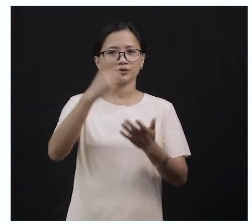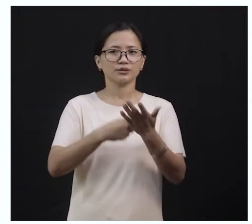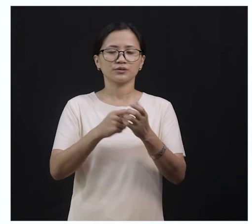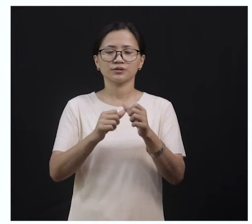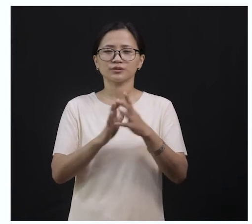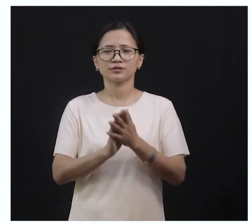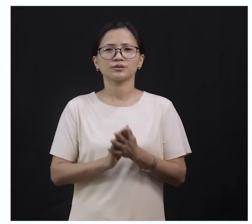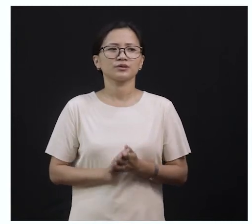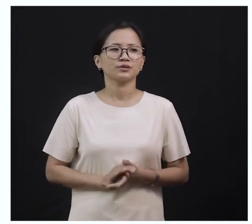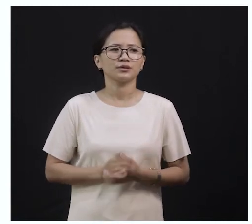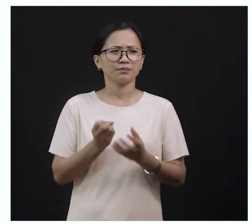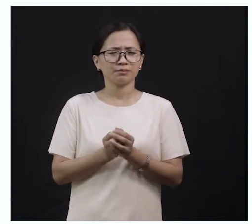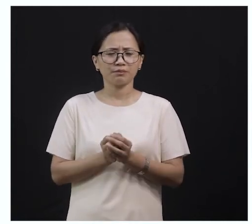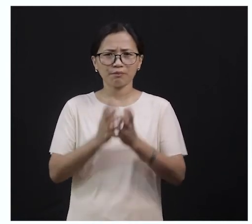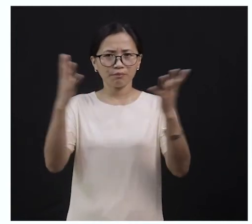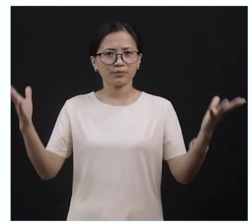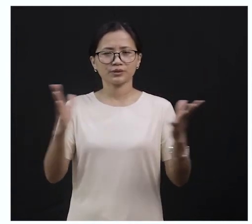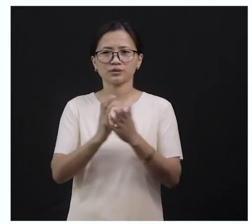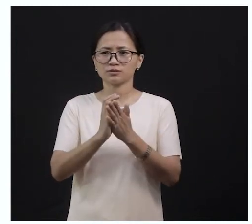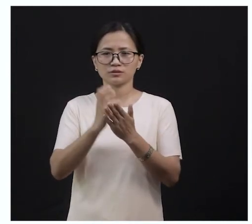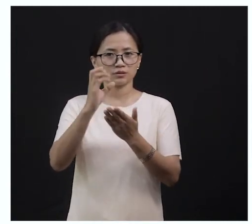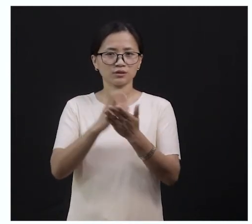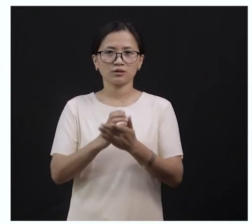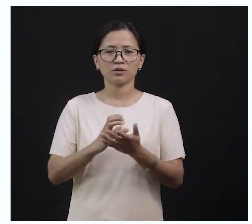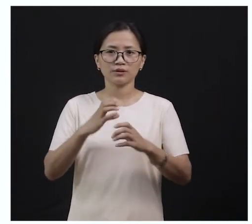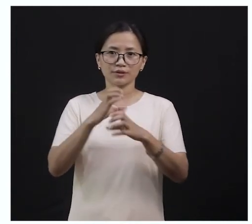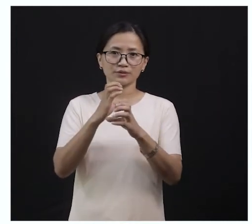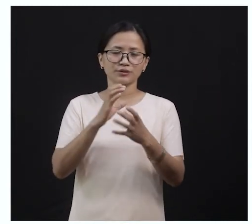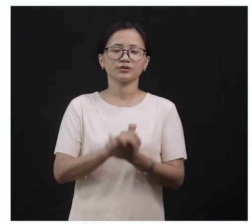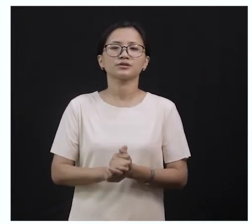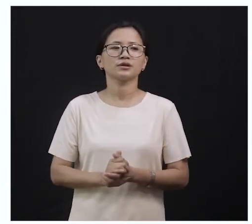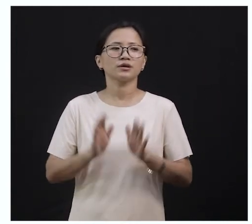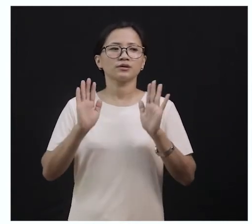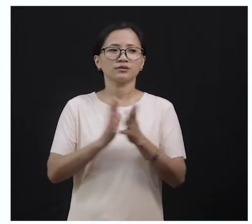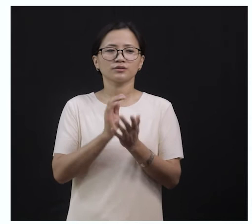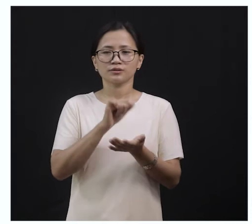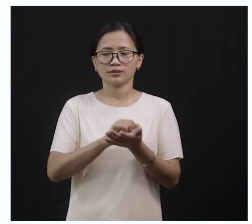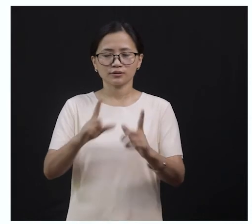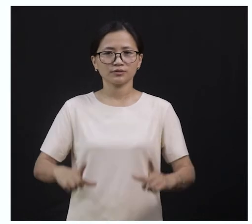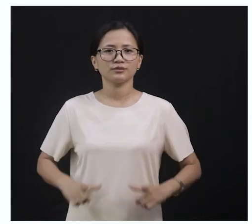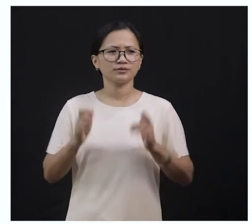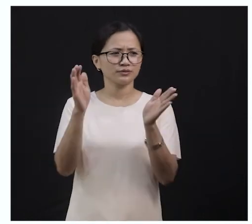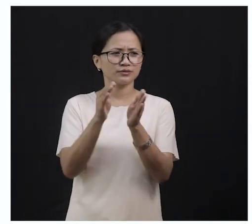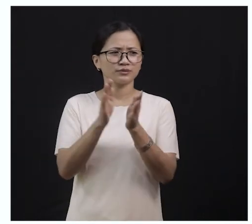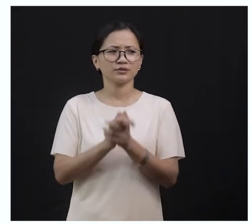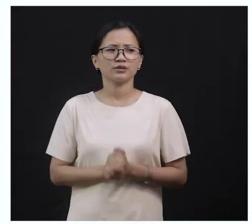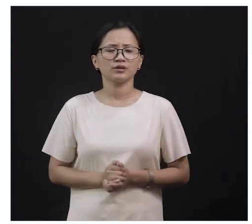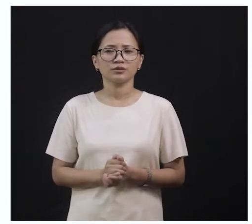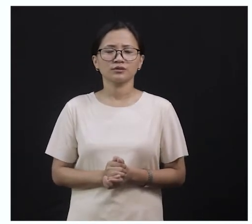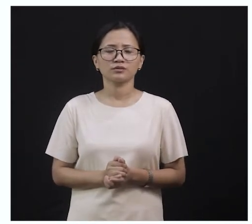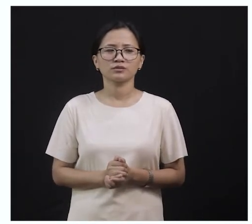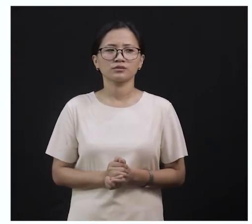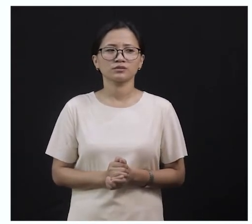many creatures, okay, that are short-lived. Here, creatures that I've given two creatures, okay. One is the shortest living